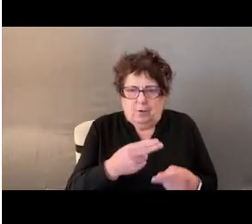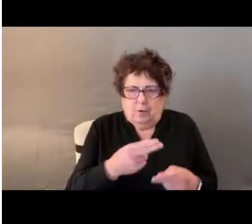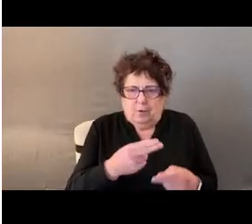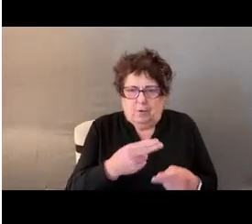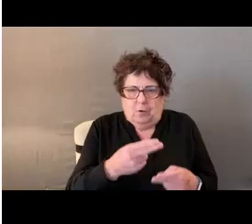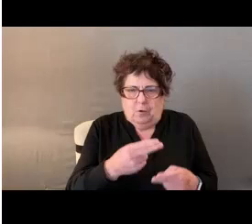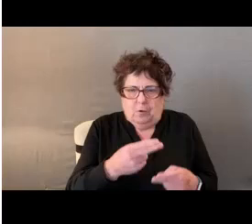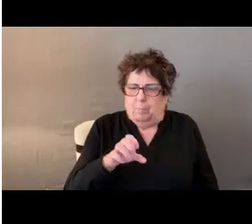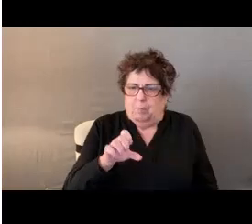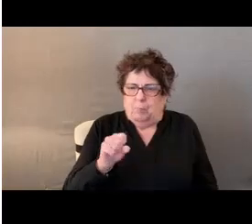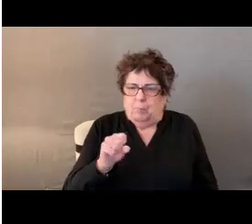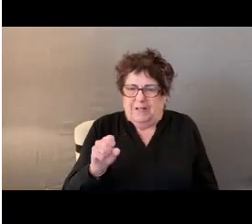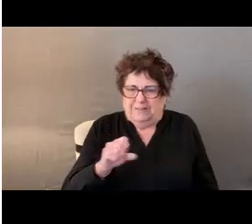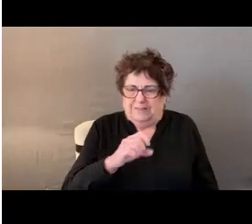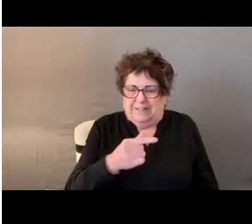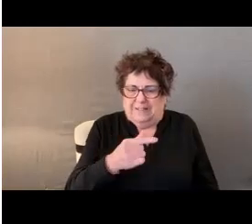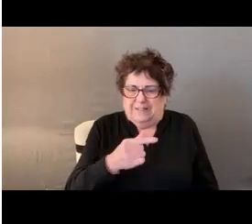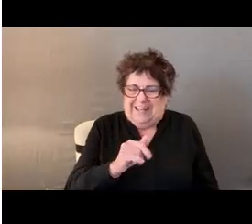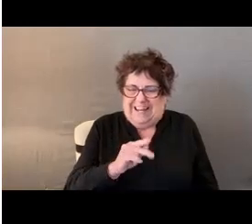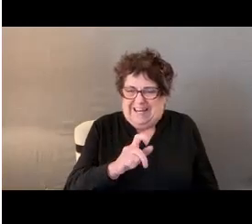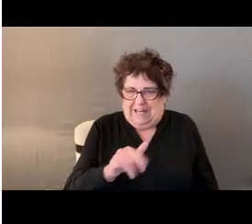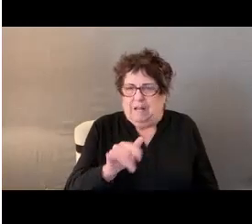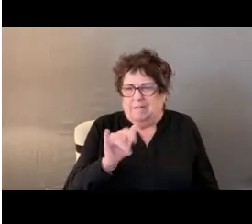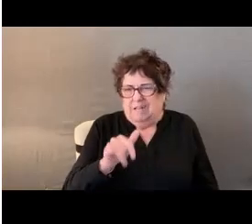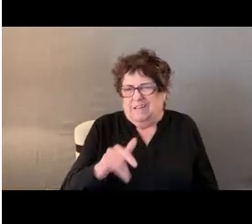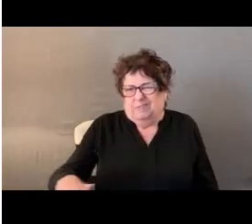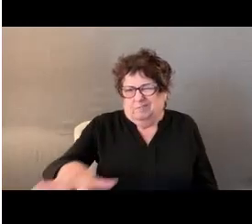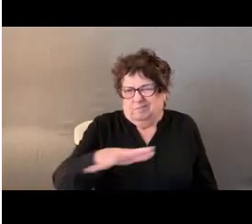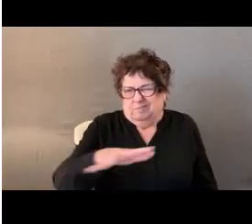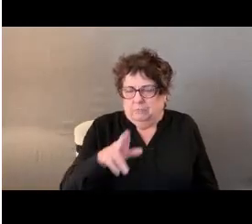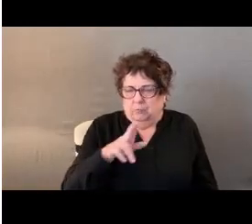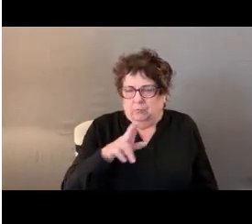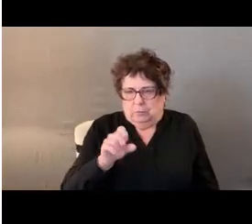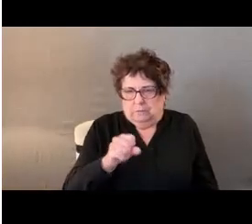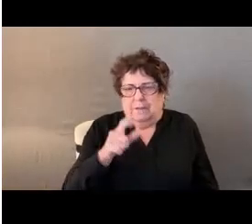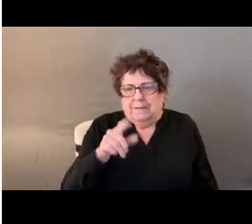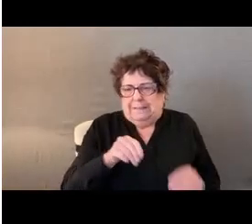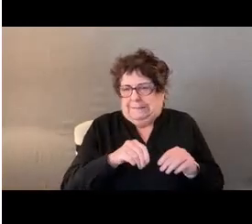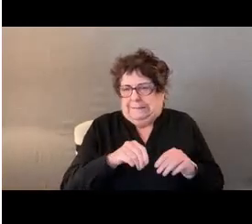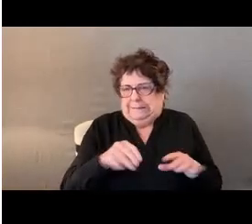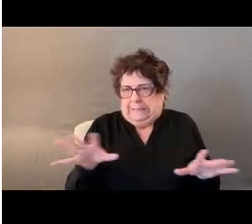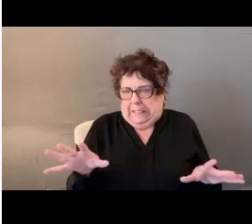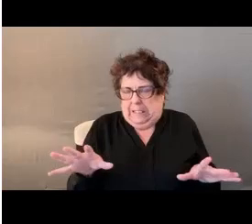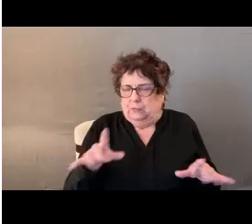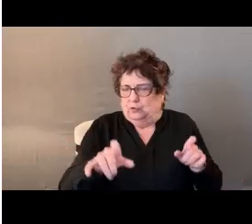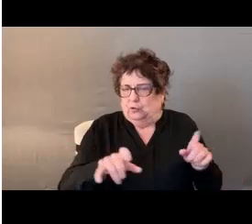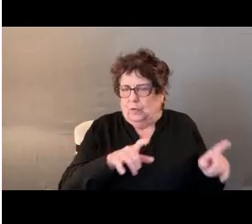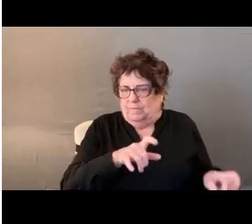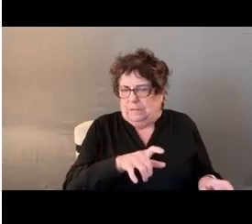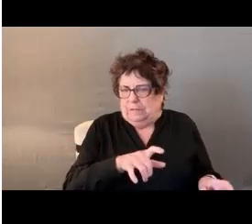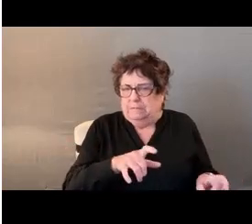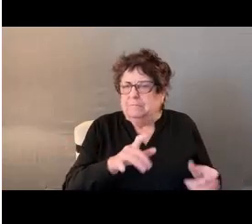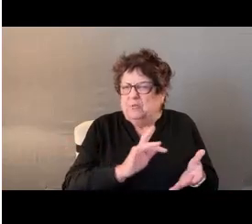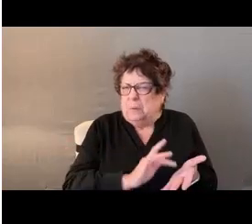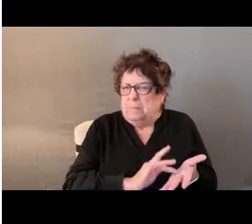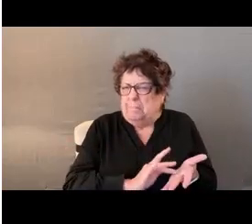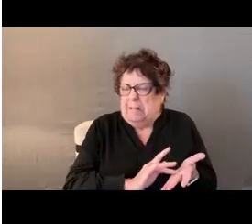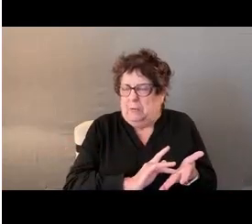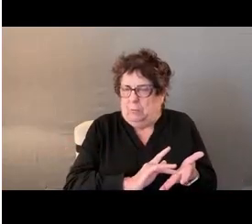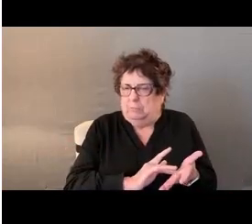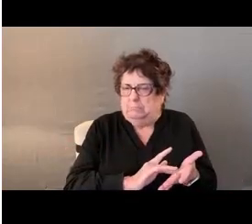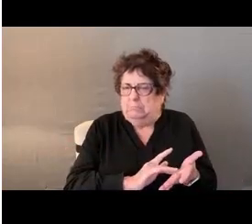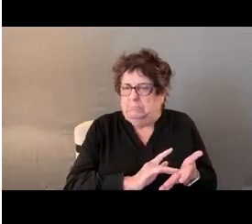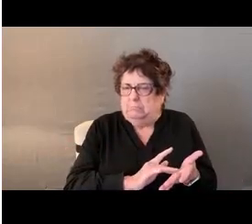and Press Ganey is a nationwide company that sends out surveys, I think, in the medical realm, specifically in